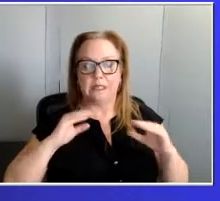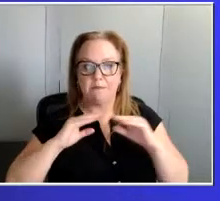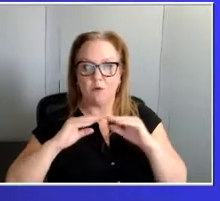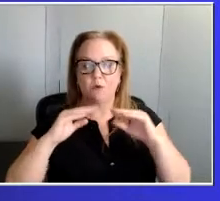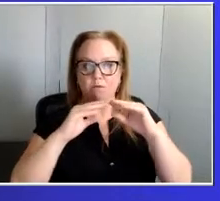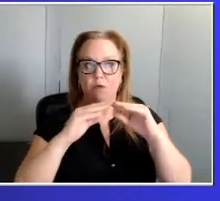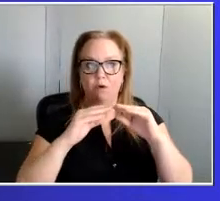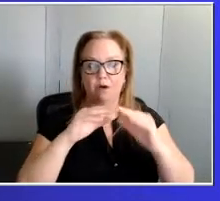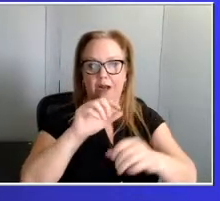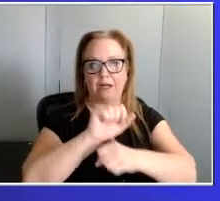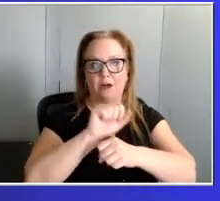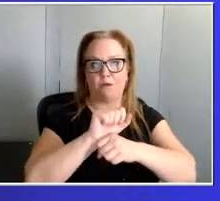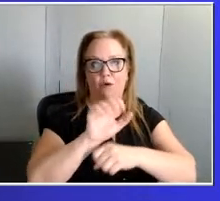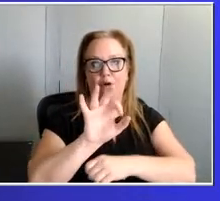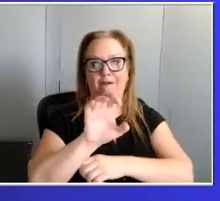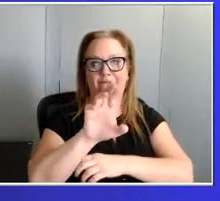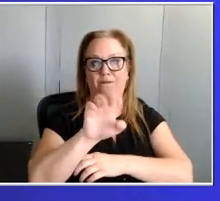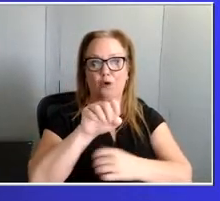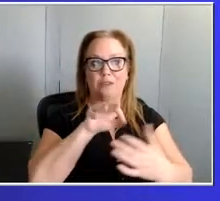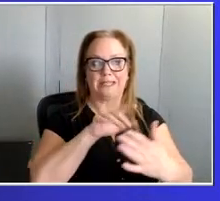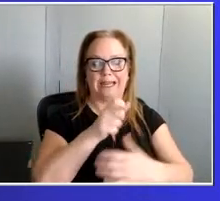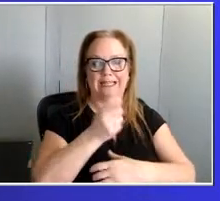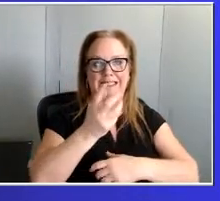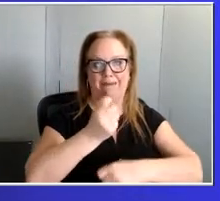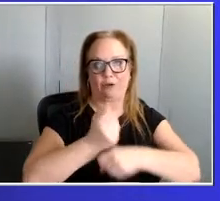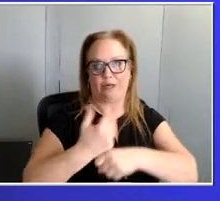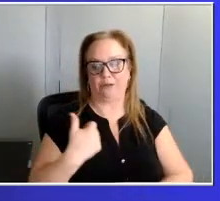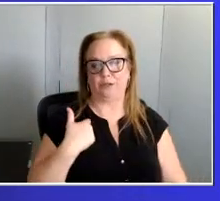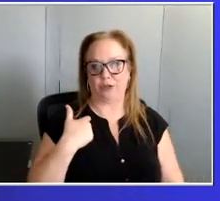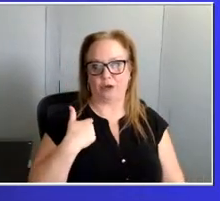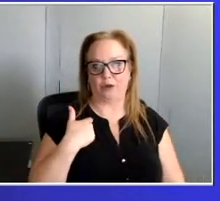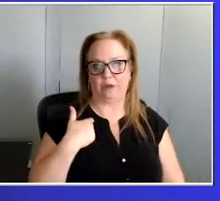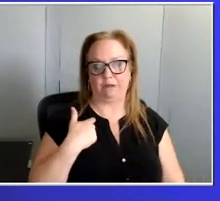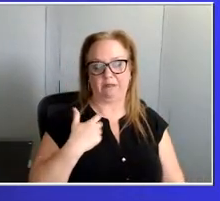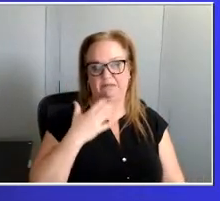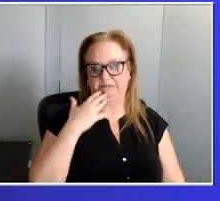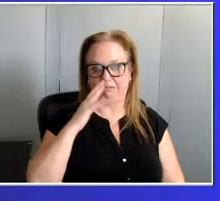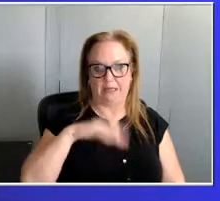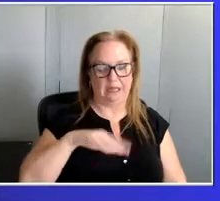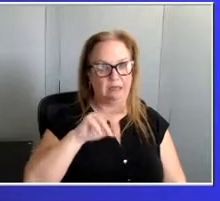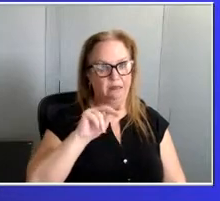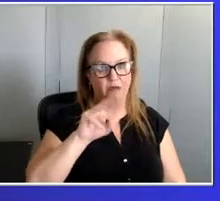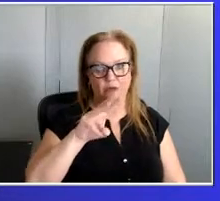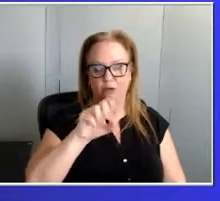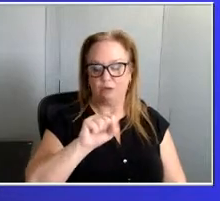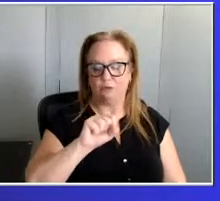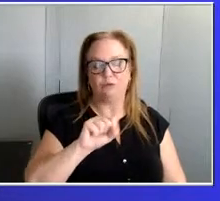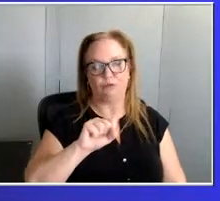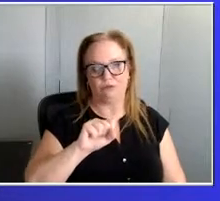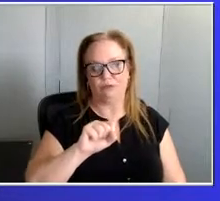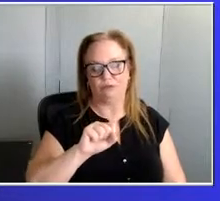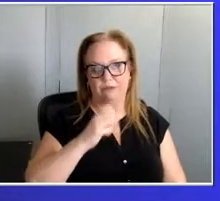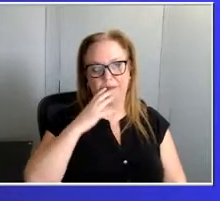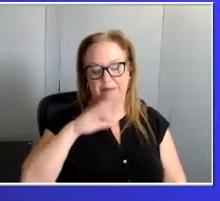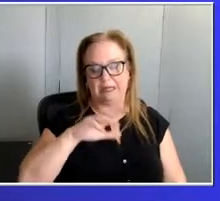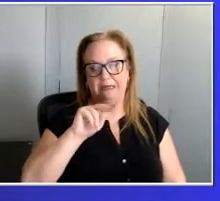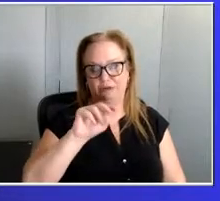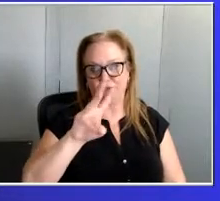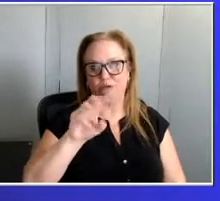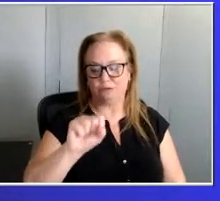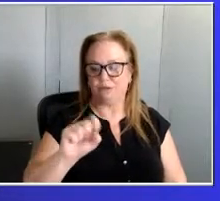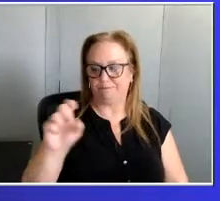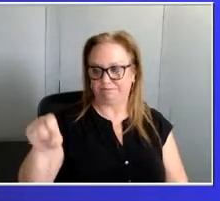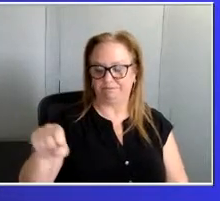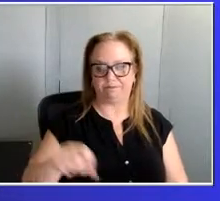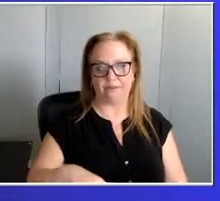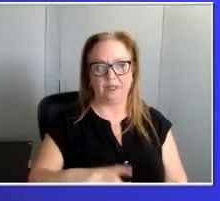a workforce study several years ago, and it was gloom and doom, right? It was looking pretty bad. It is tough. I think we've